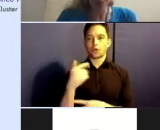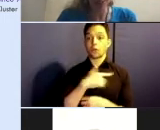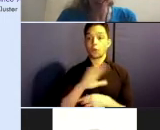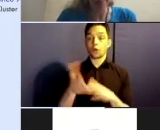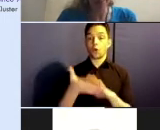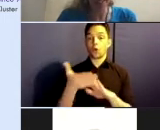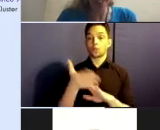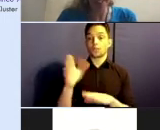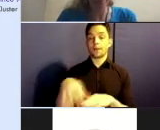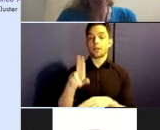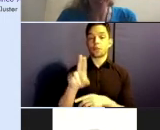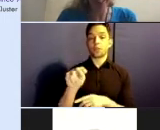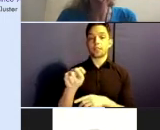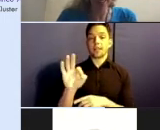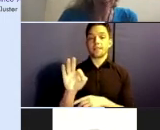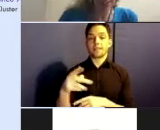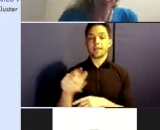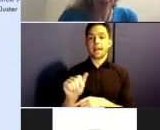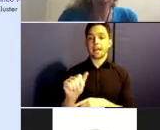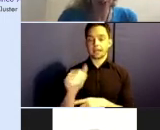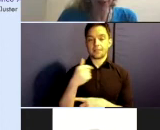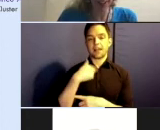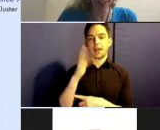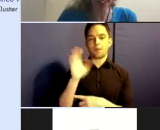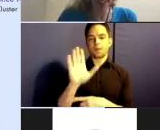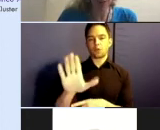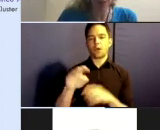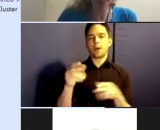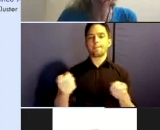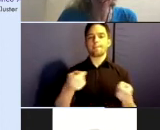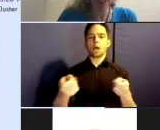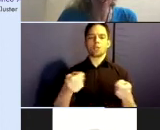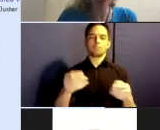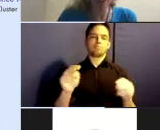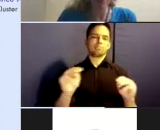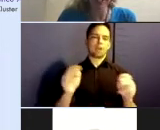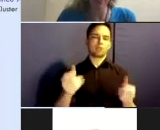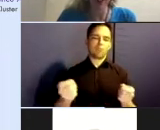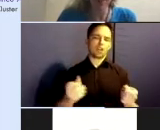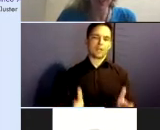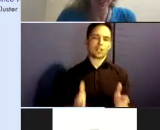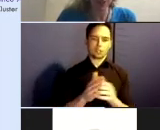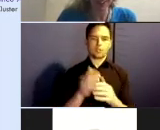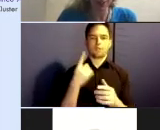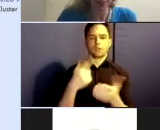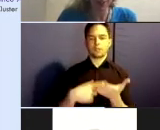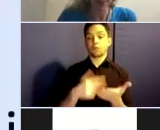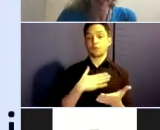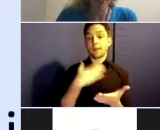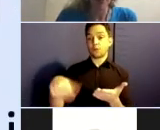by UNFPA. And I'm going to be your moderator today for this discussion. We really are happy that you're